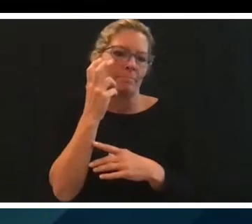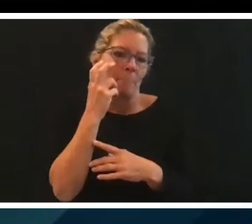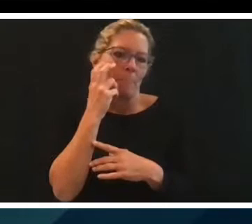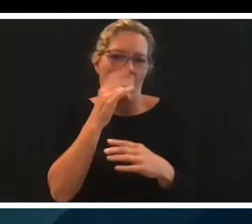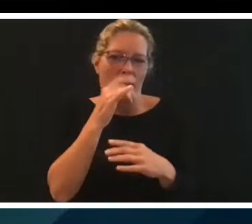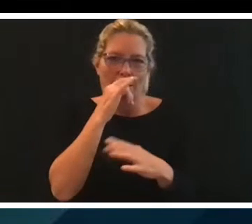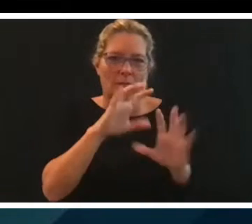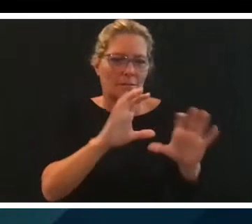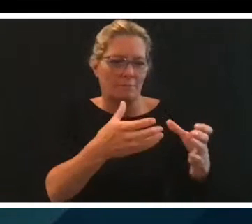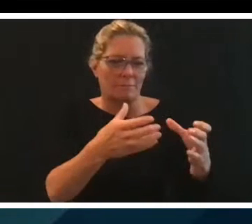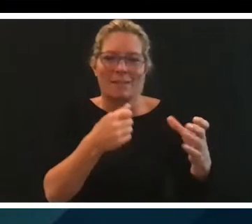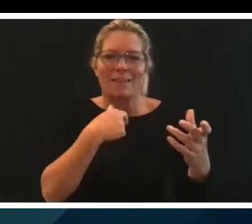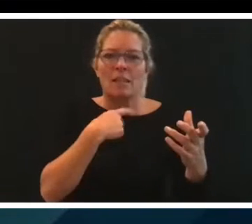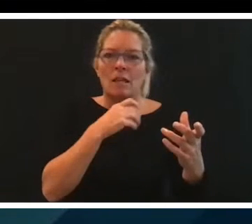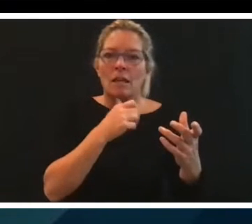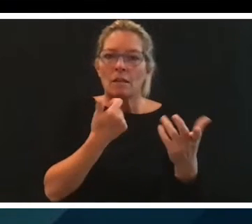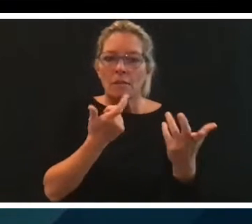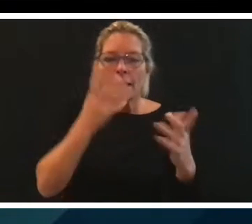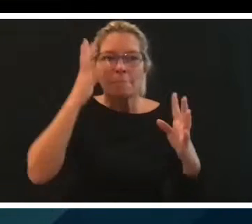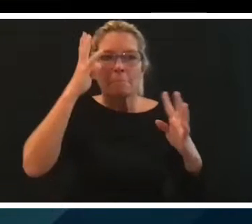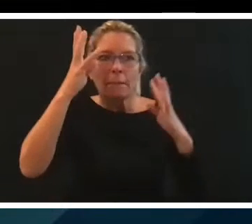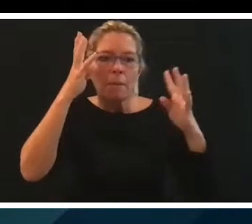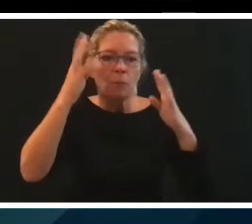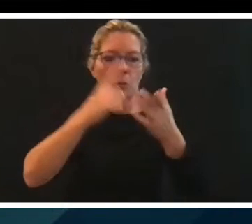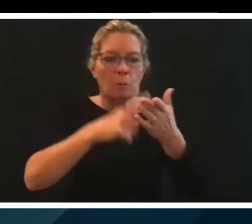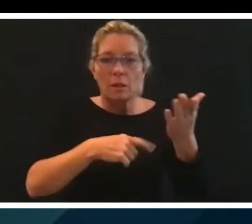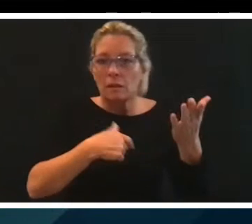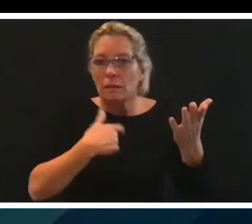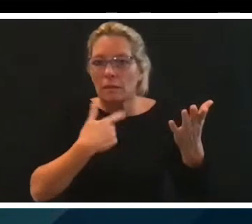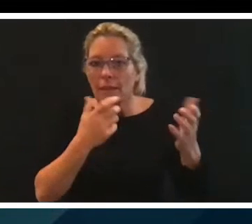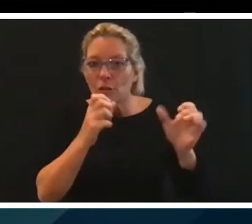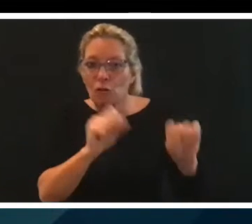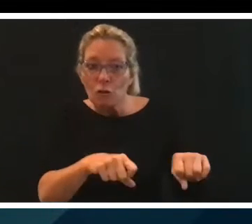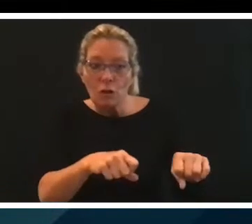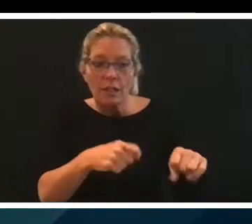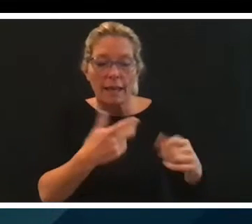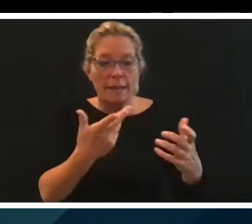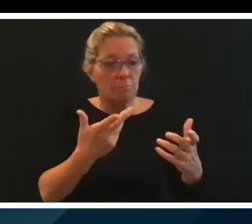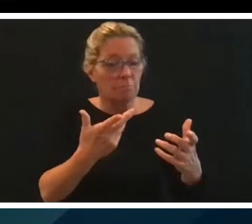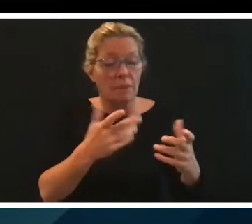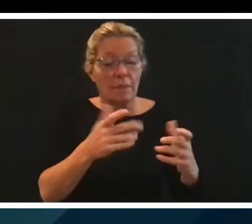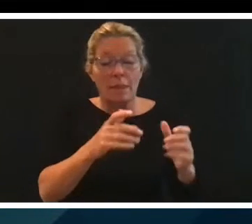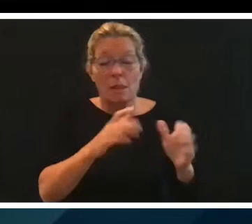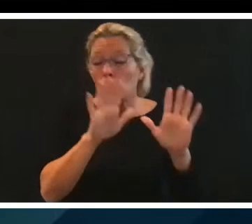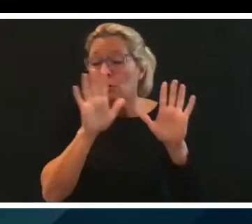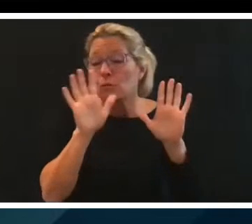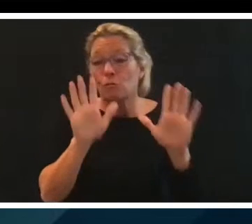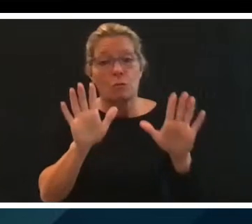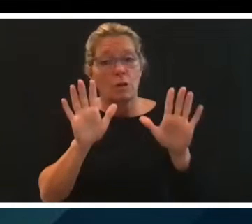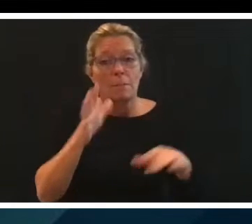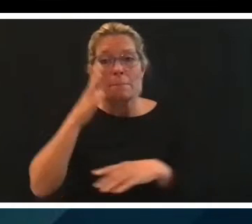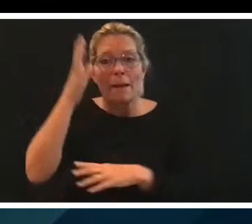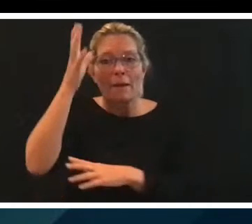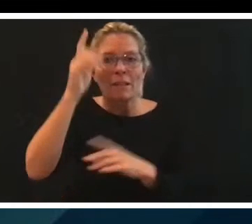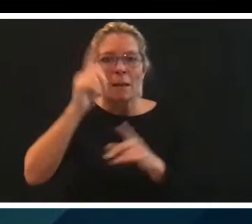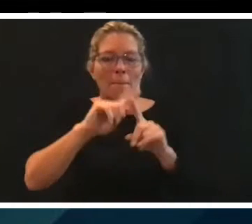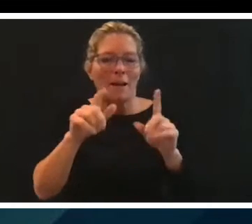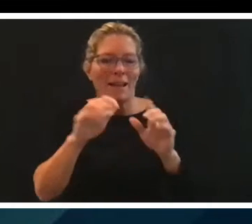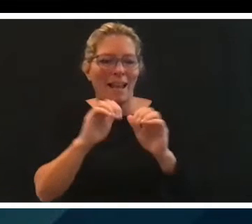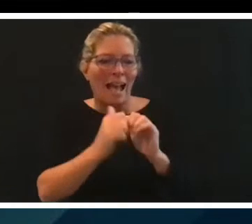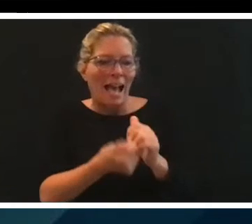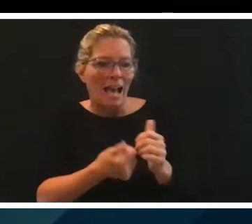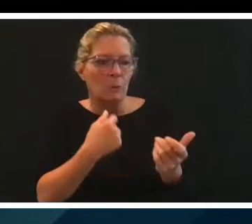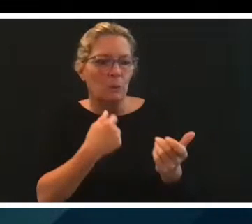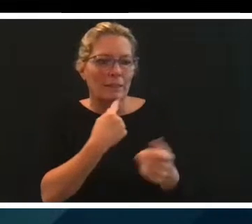could come up with, and they did the best they could with what they had, and they were incredible. But there really wasn't a playbook for how to tell someone what